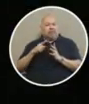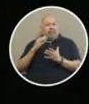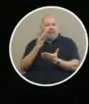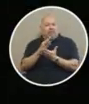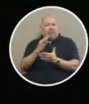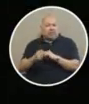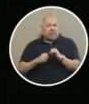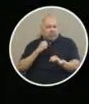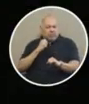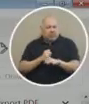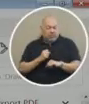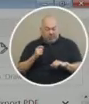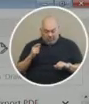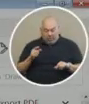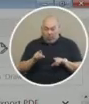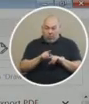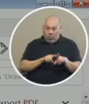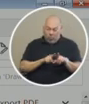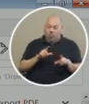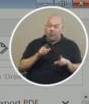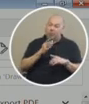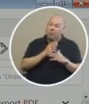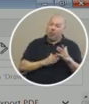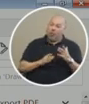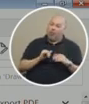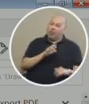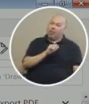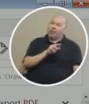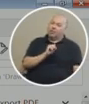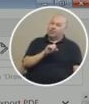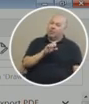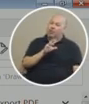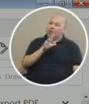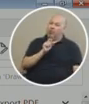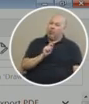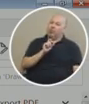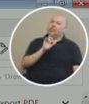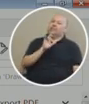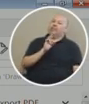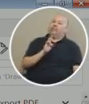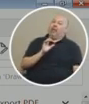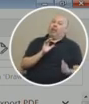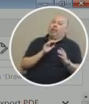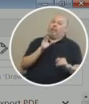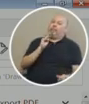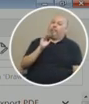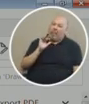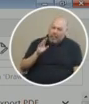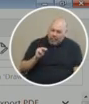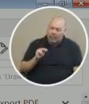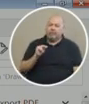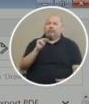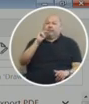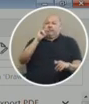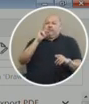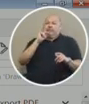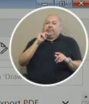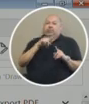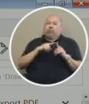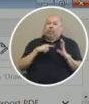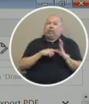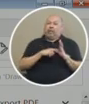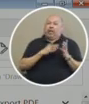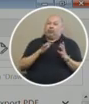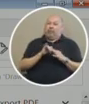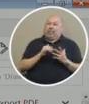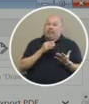The other part of what was in the CARES Act is $3.7 billion based on debt service, and that amount